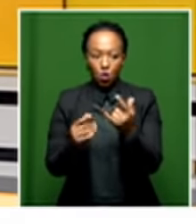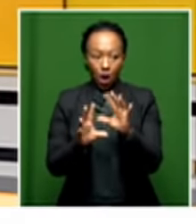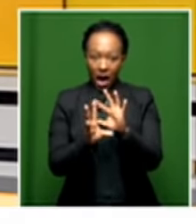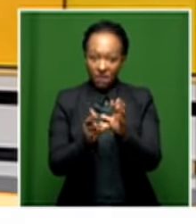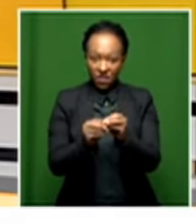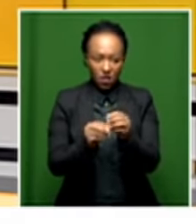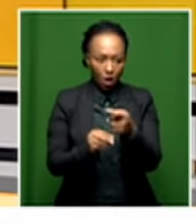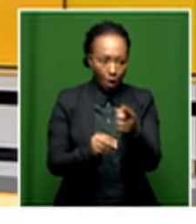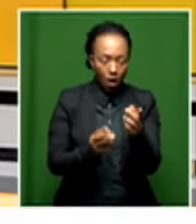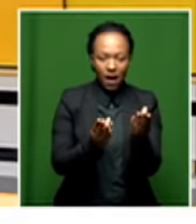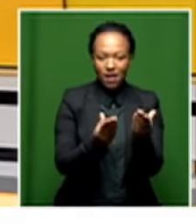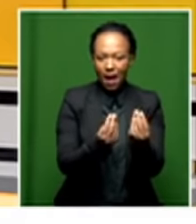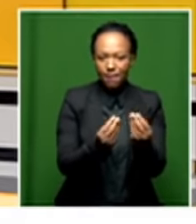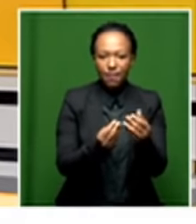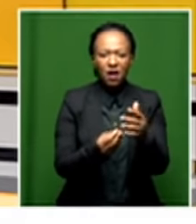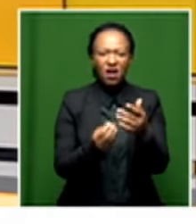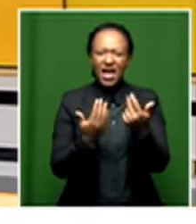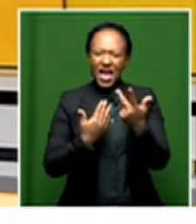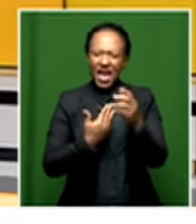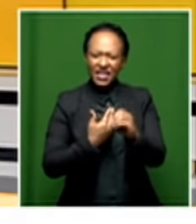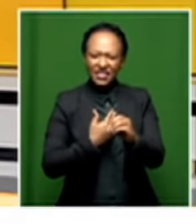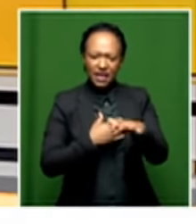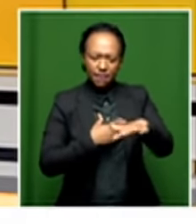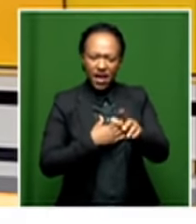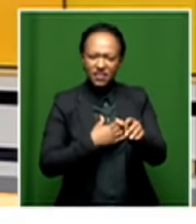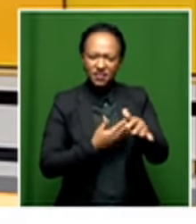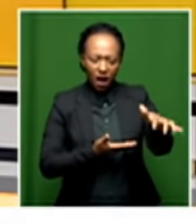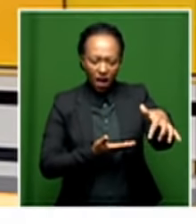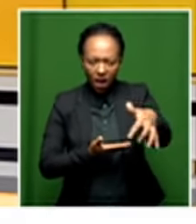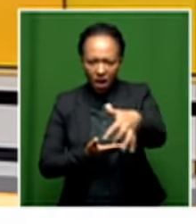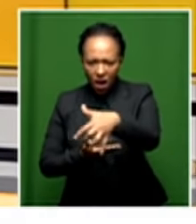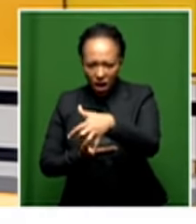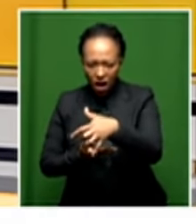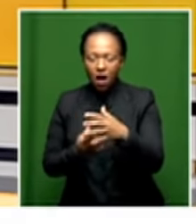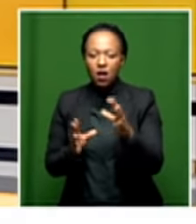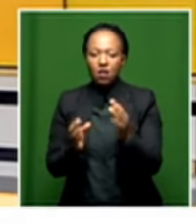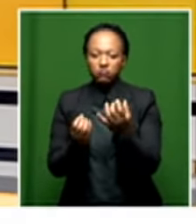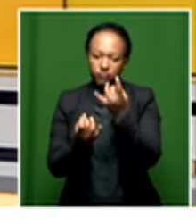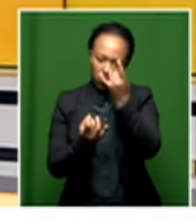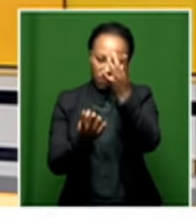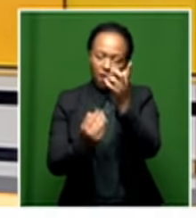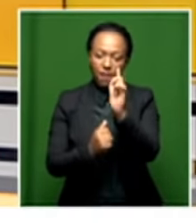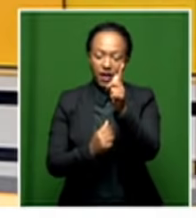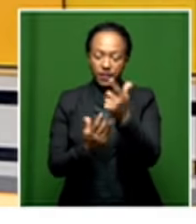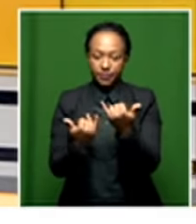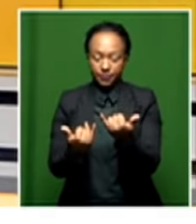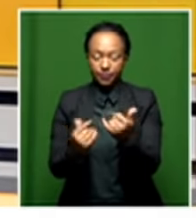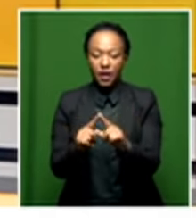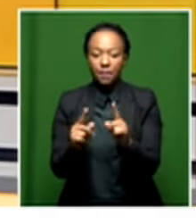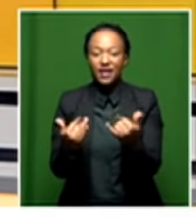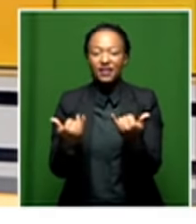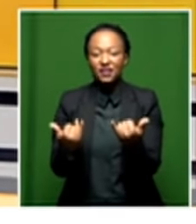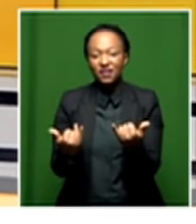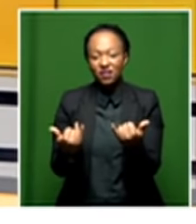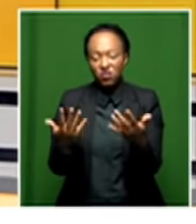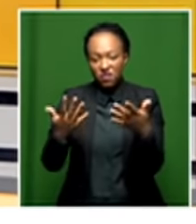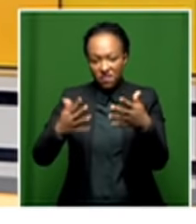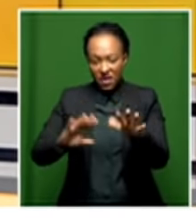all of the figures from more than 80 sites have been reconciled. That should happen later today. Meanwhile, having a look